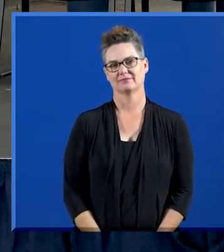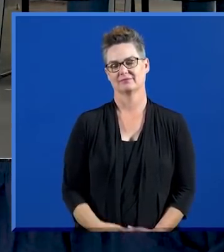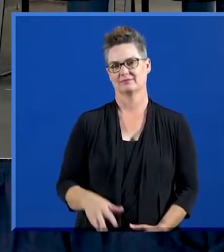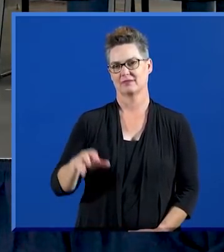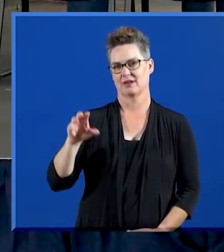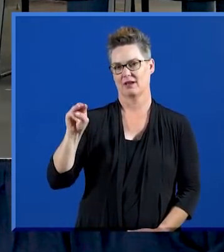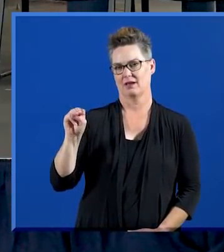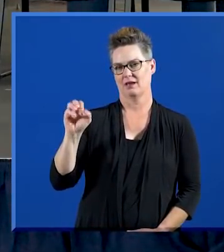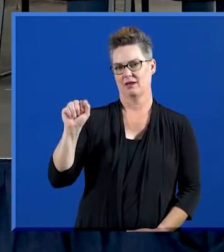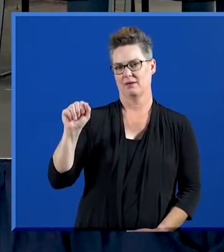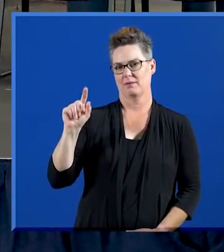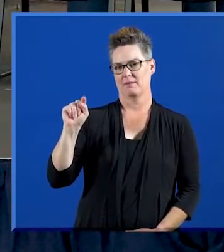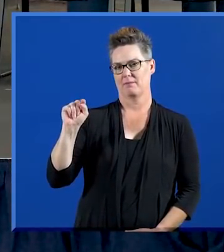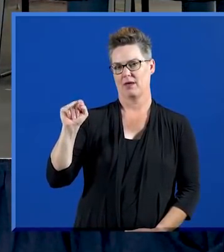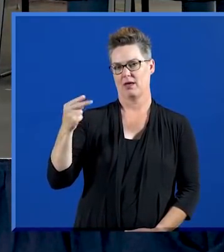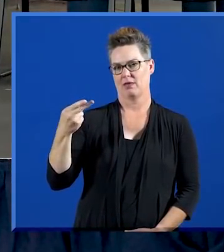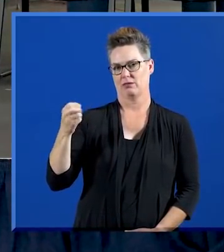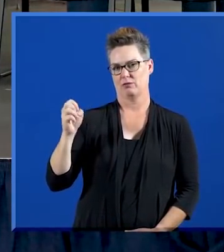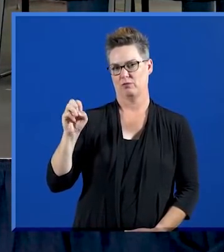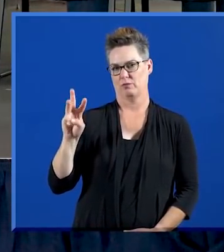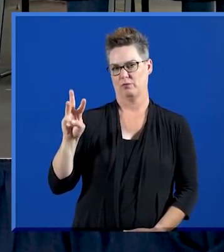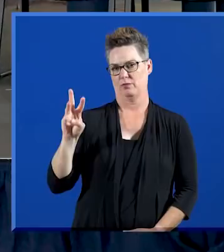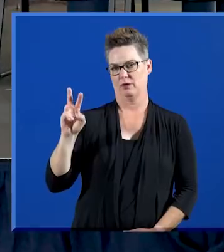Matthew Nerona.